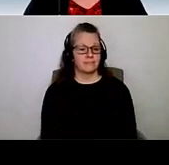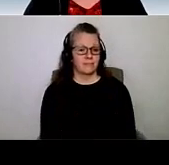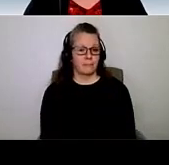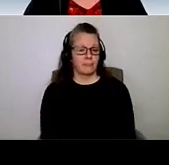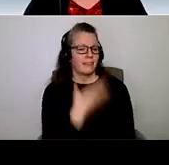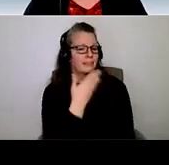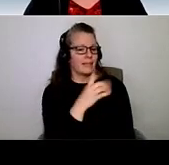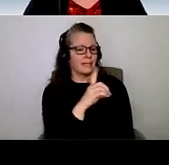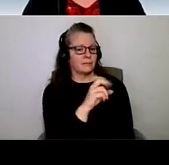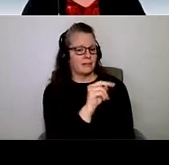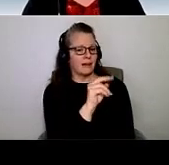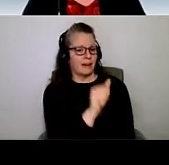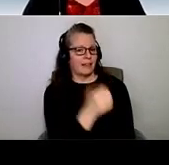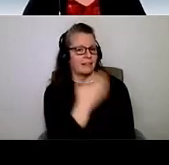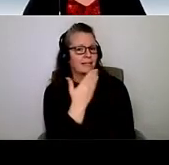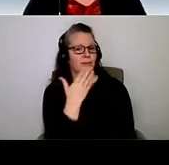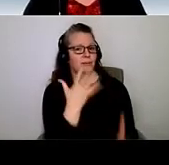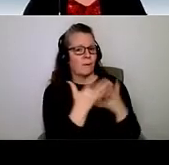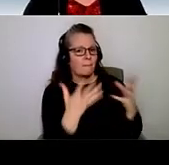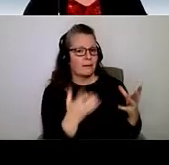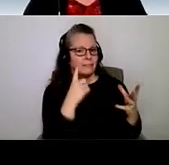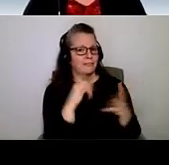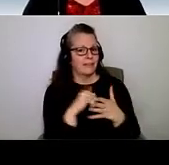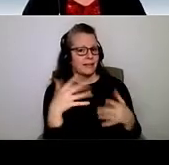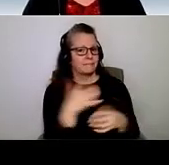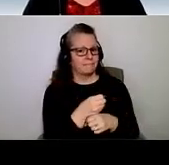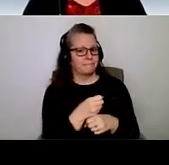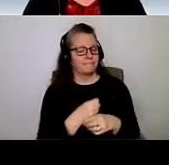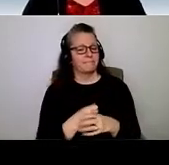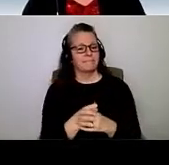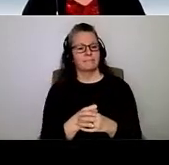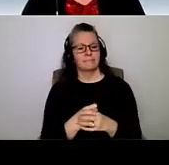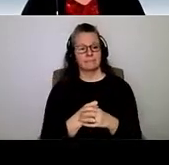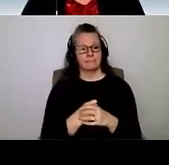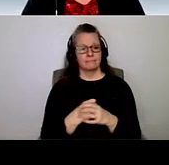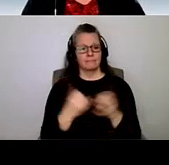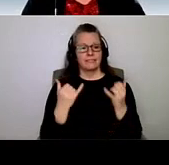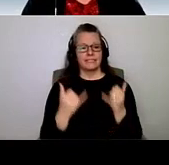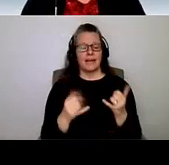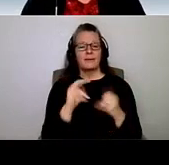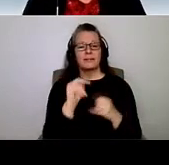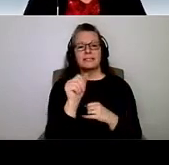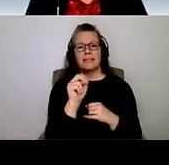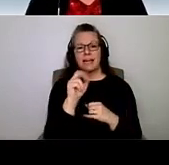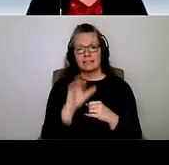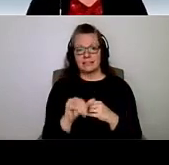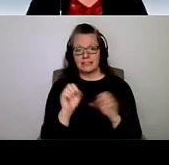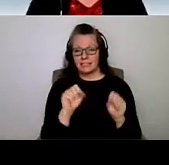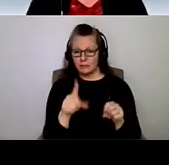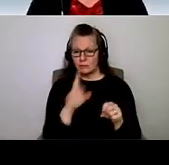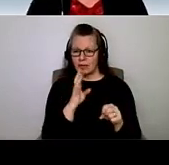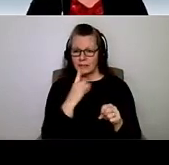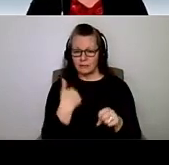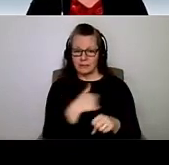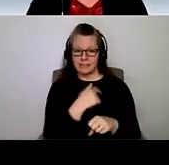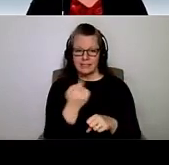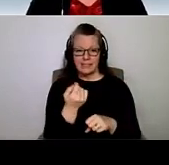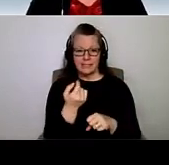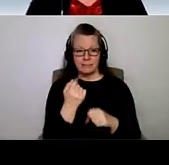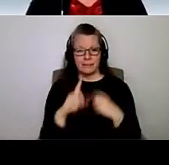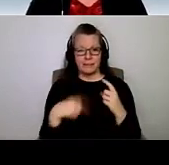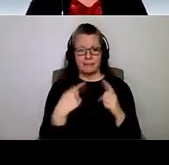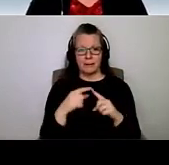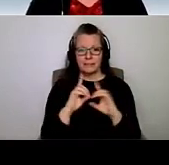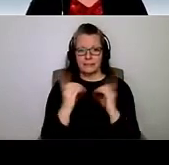you, Donna. Thank you so much for that overview. Now let's, Nancy, can you talk to us a little bit about what the